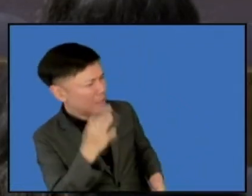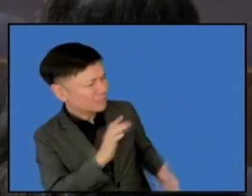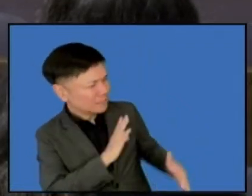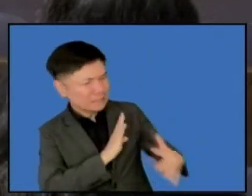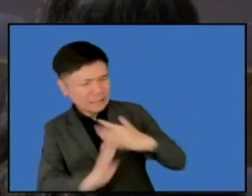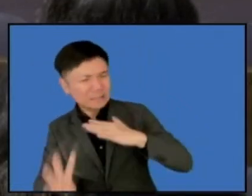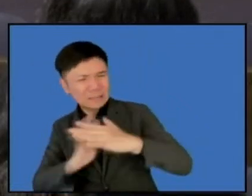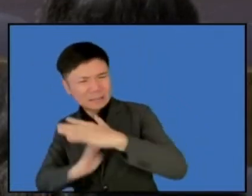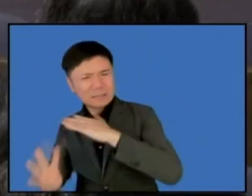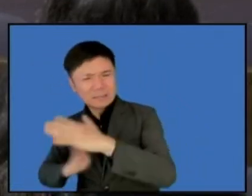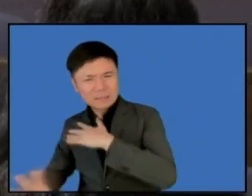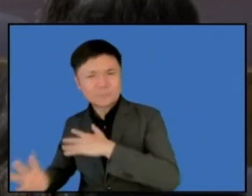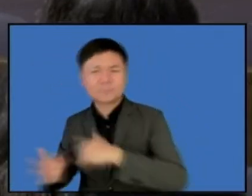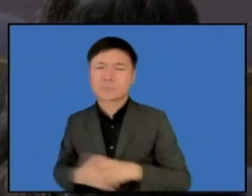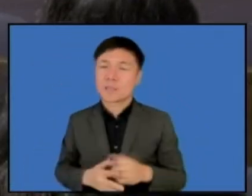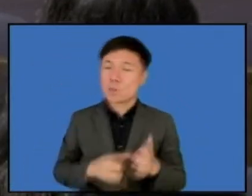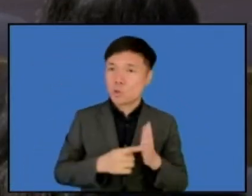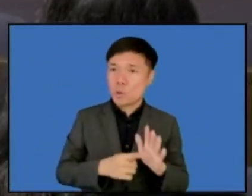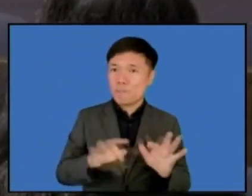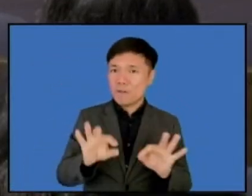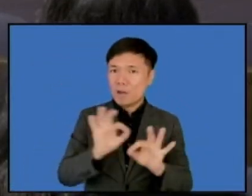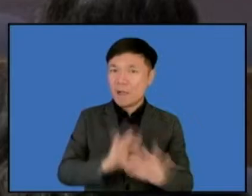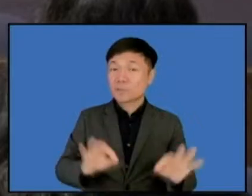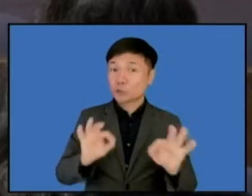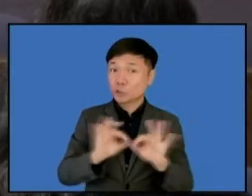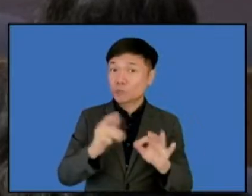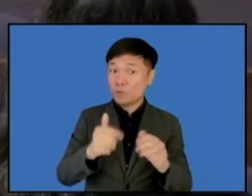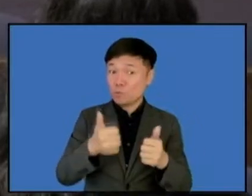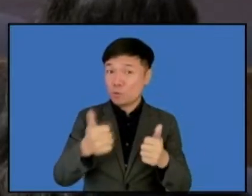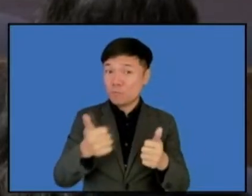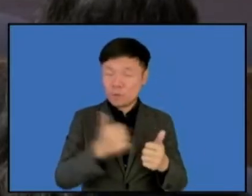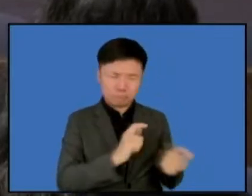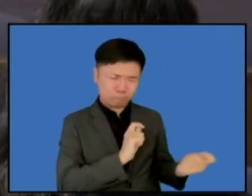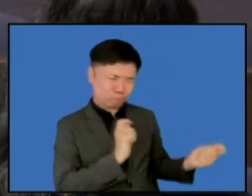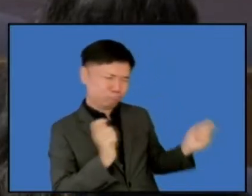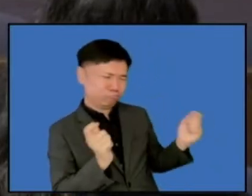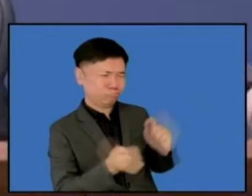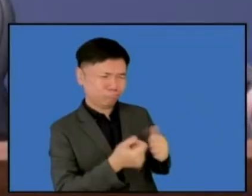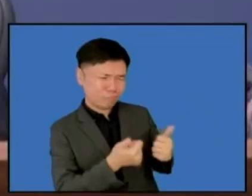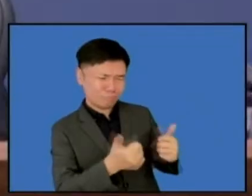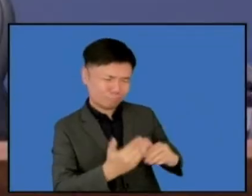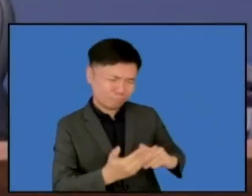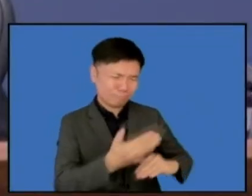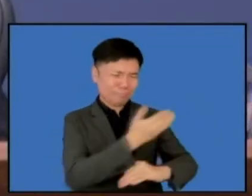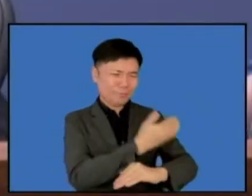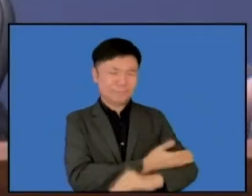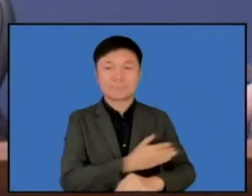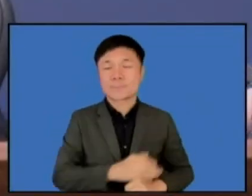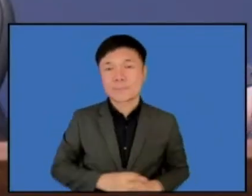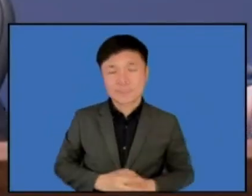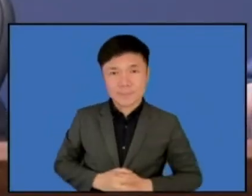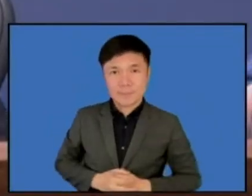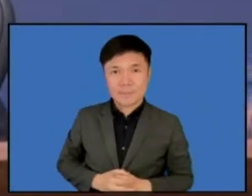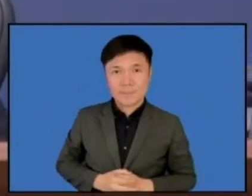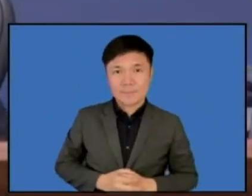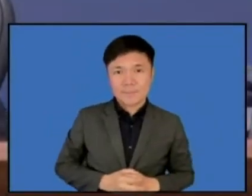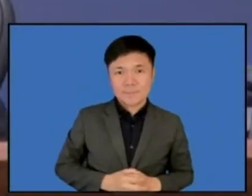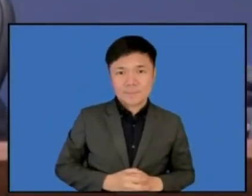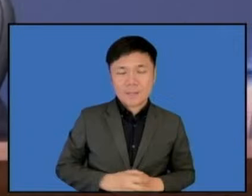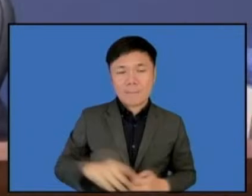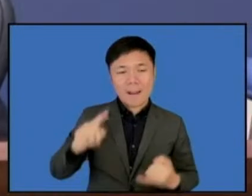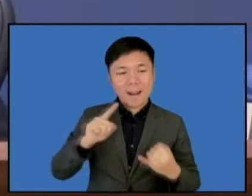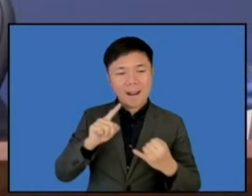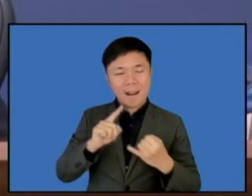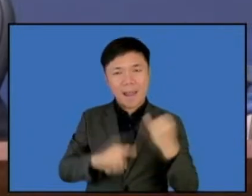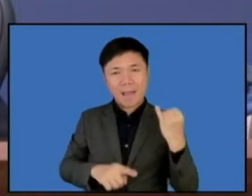action and our commitments into tangible change. Thank you. I thank you so much. And my last speaker